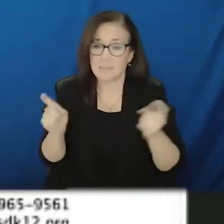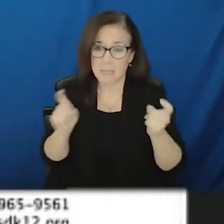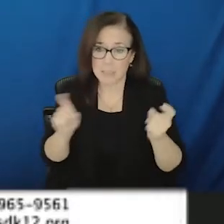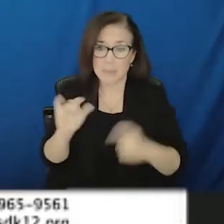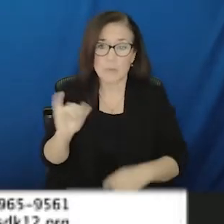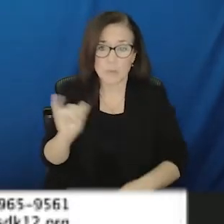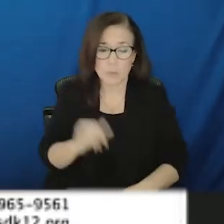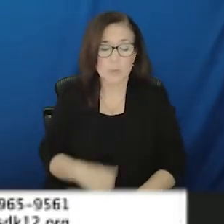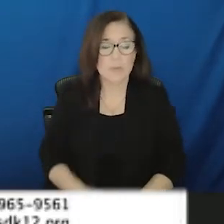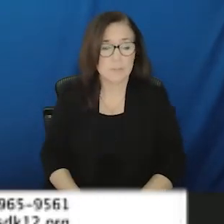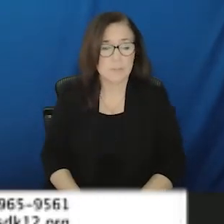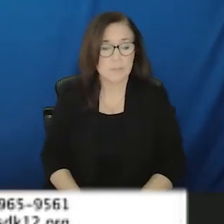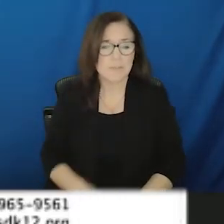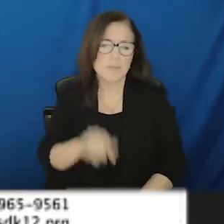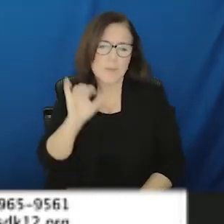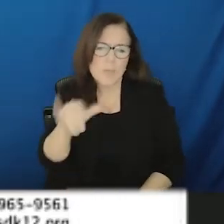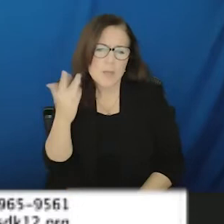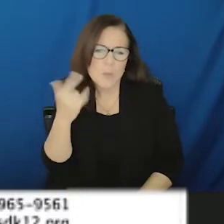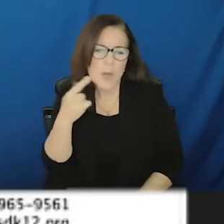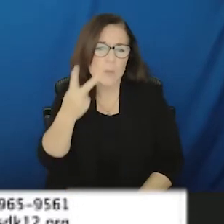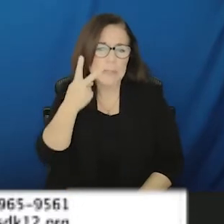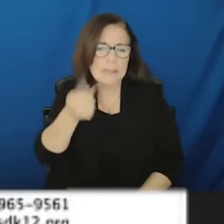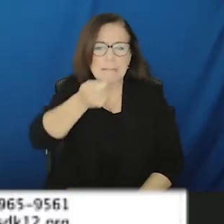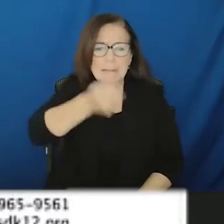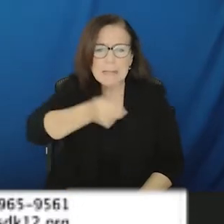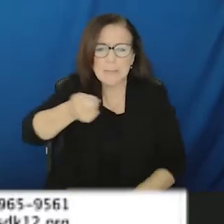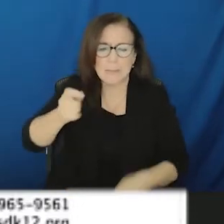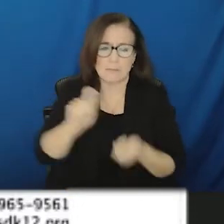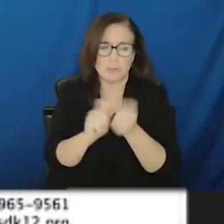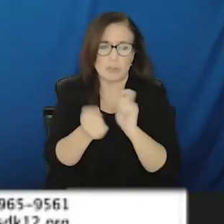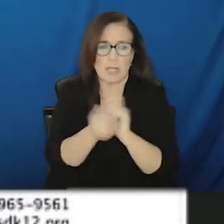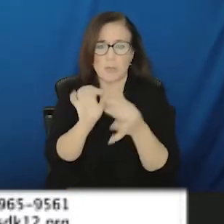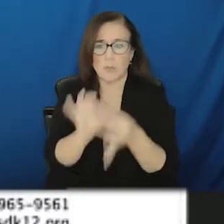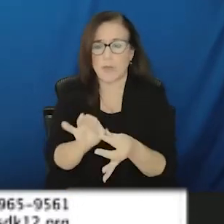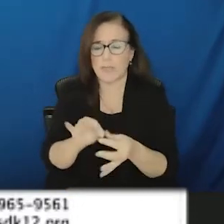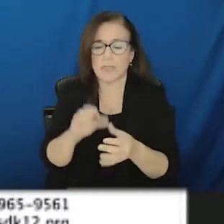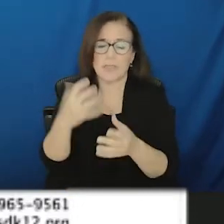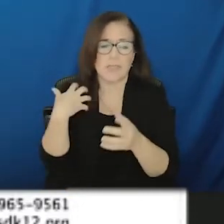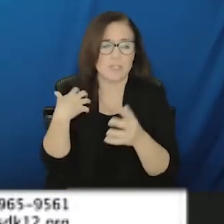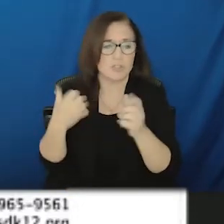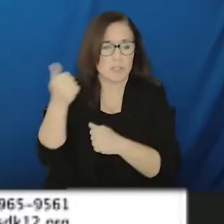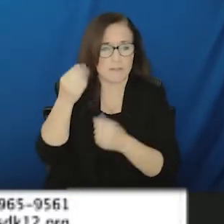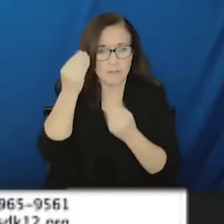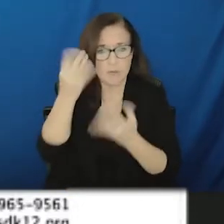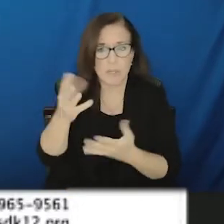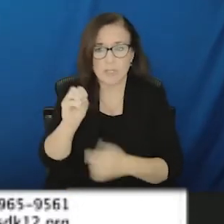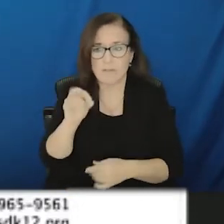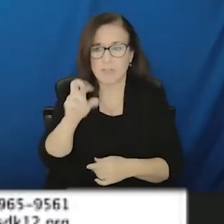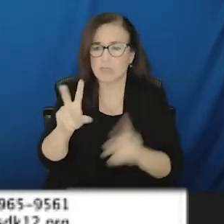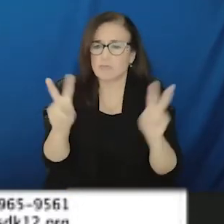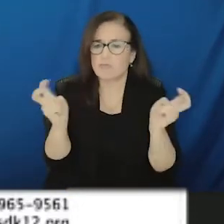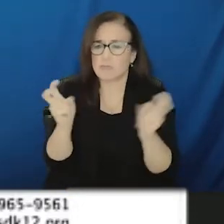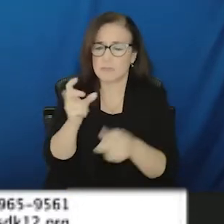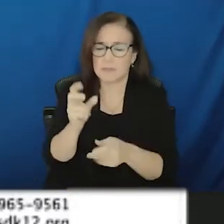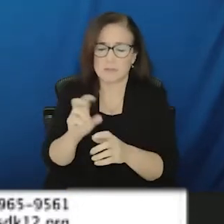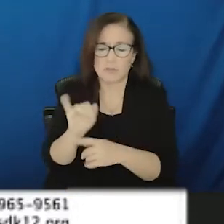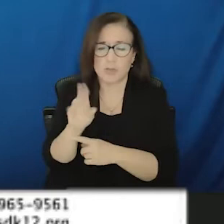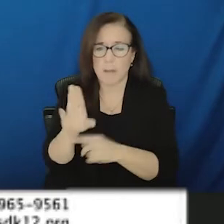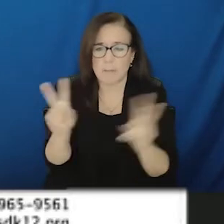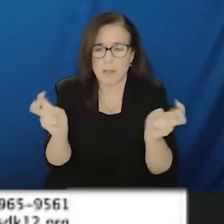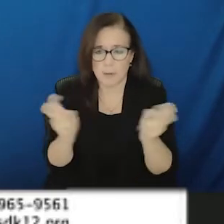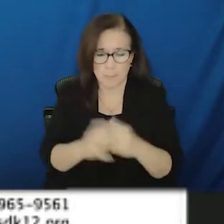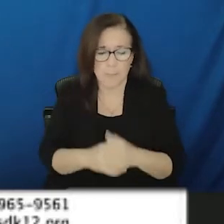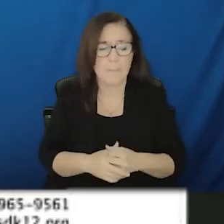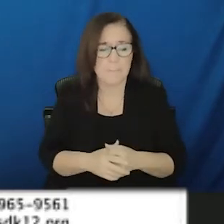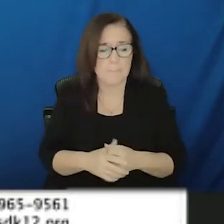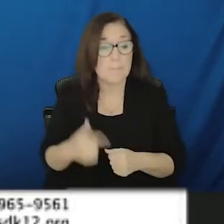why you see the slight change in the job title. What I have up here before you is the job description. I'll just mention that there is